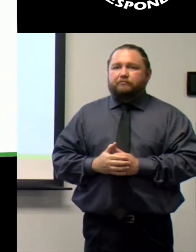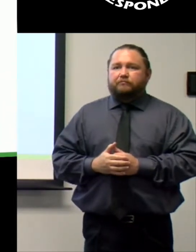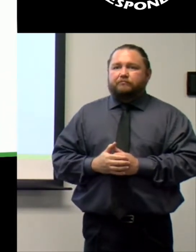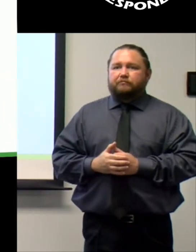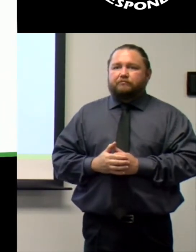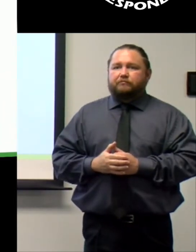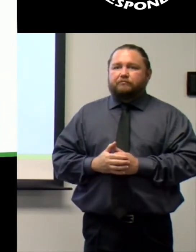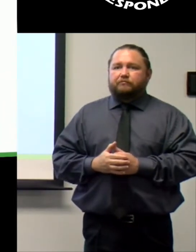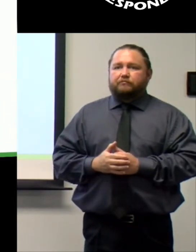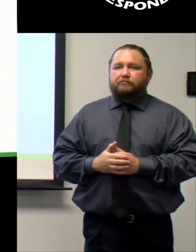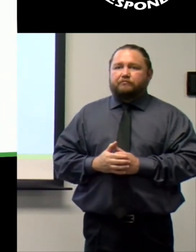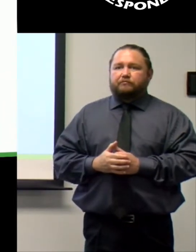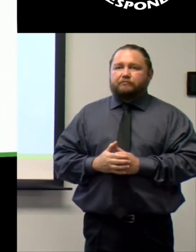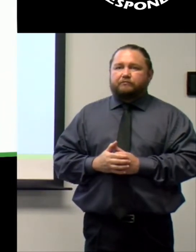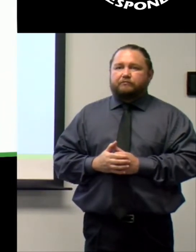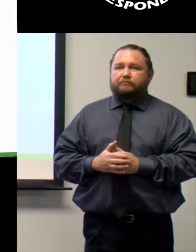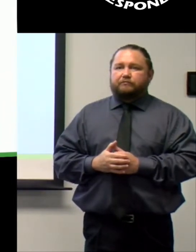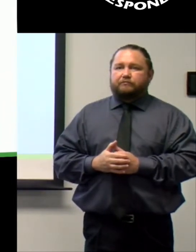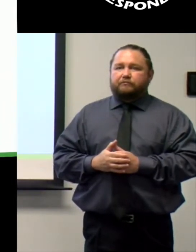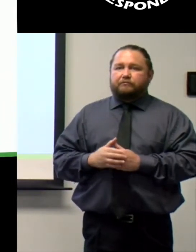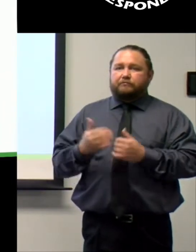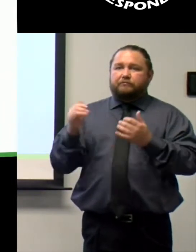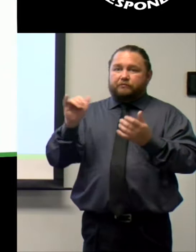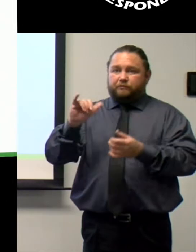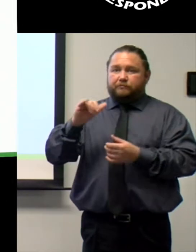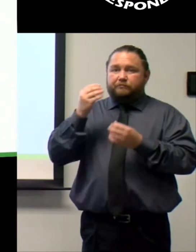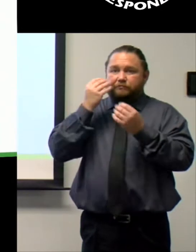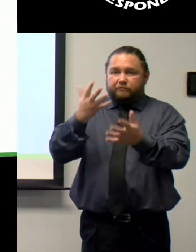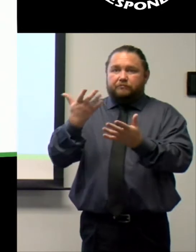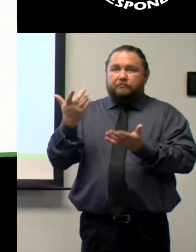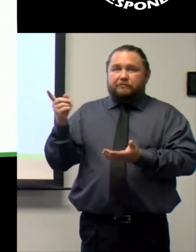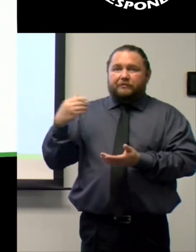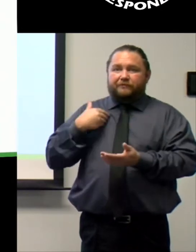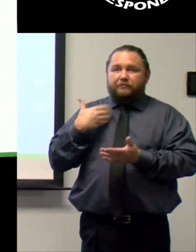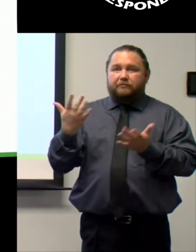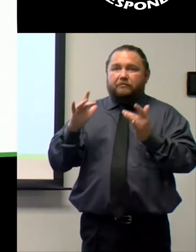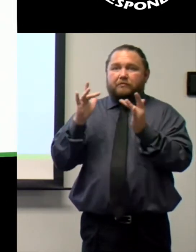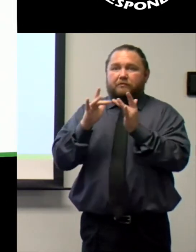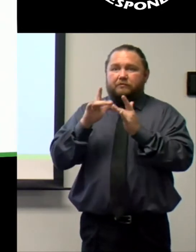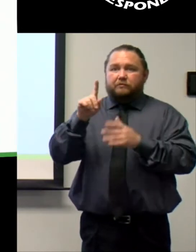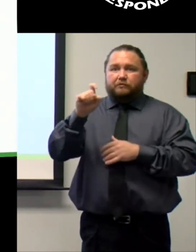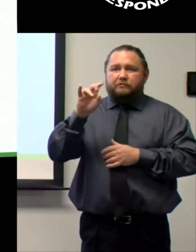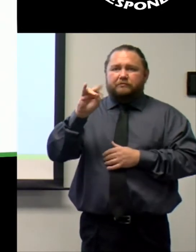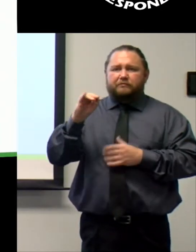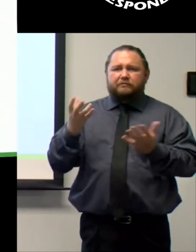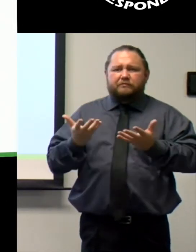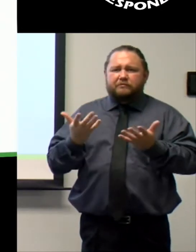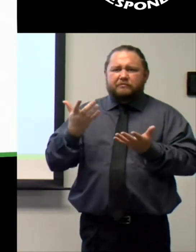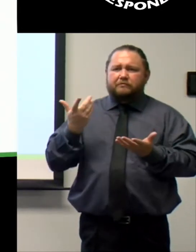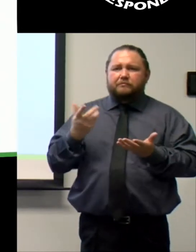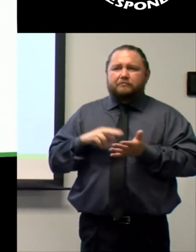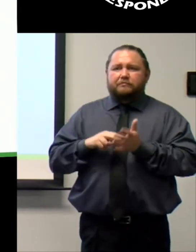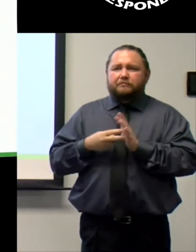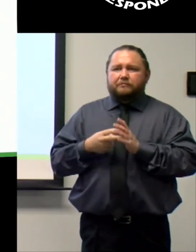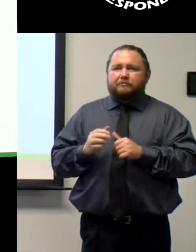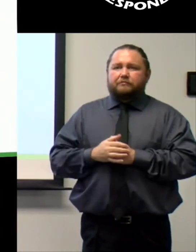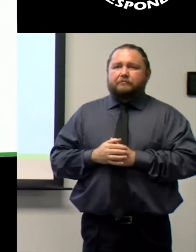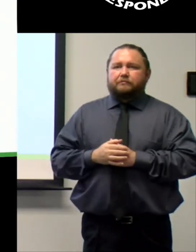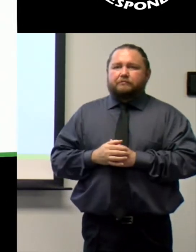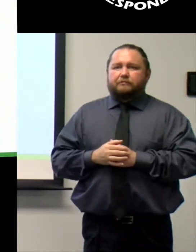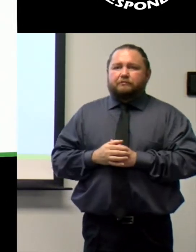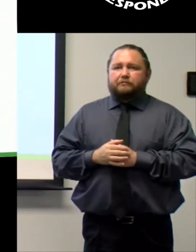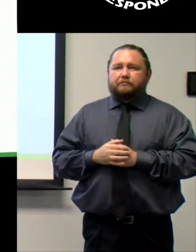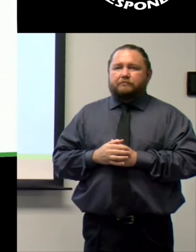contacts 170. What that means is that our Bobby Bagley and our public health department, our public health nurses,